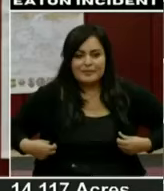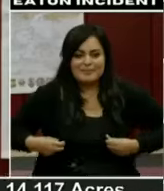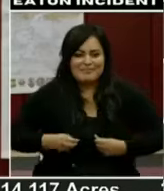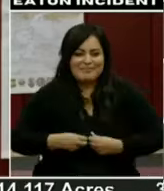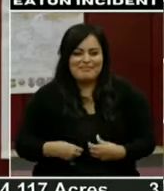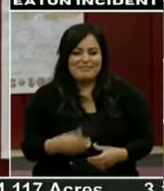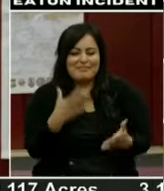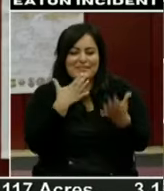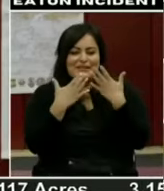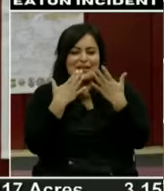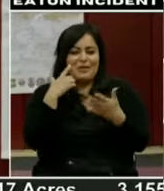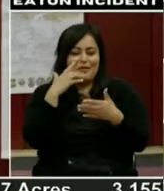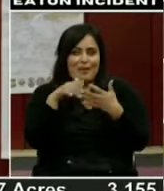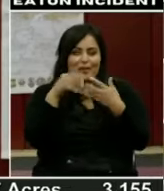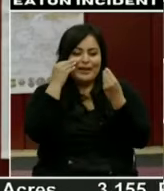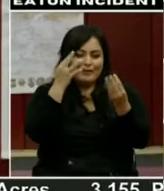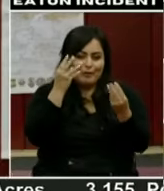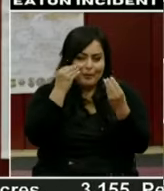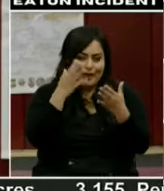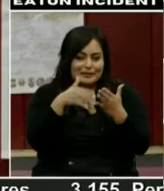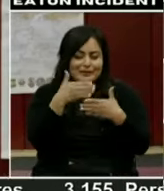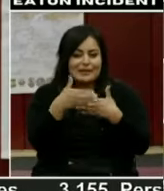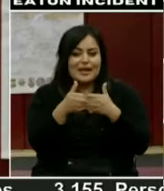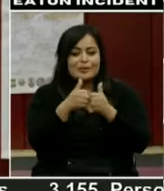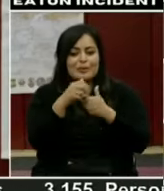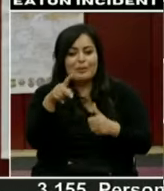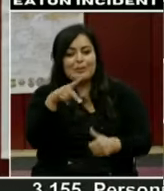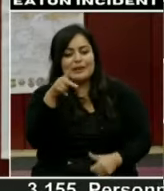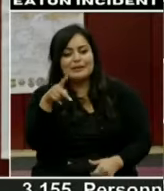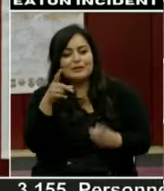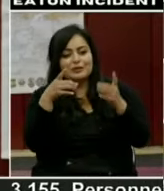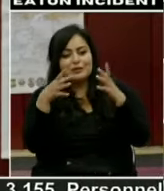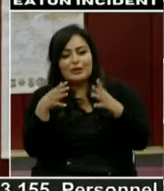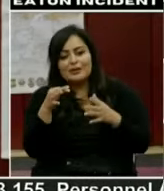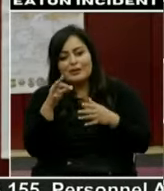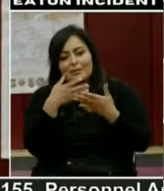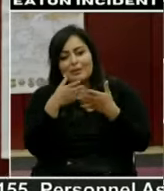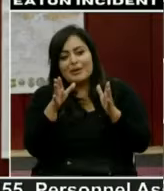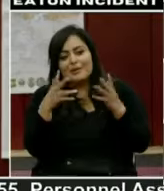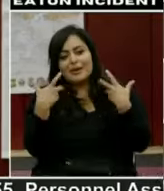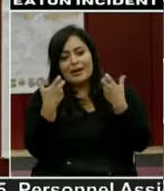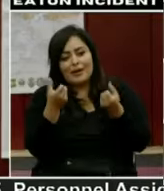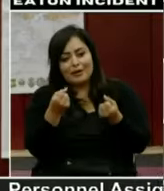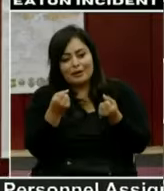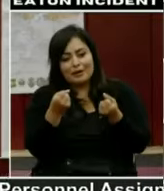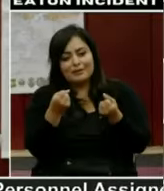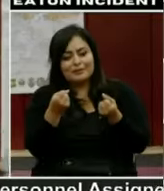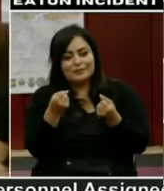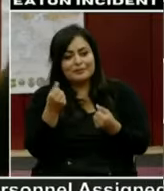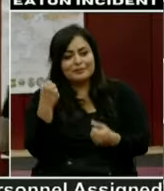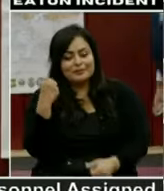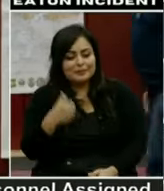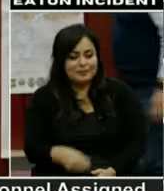Thank you for all that information. Next, with the Pasadena Director of Public Health, Manuel Carmona.